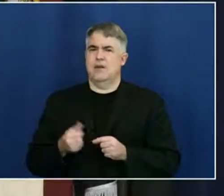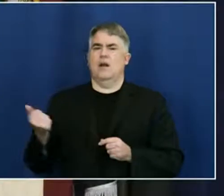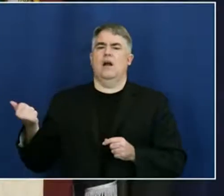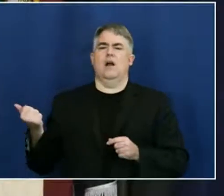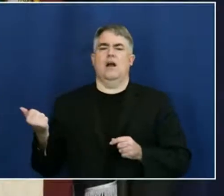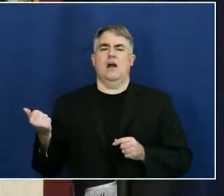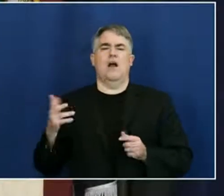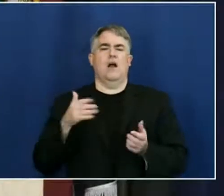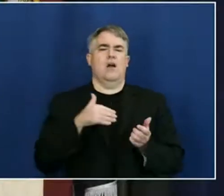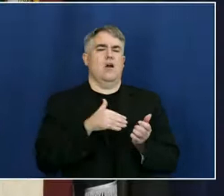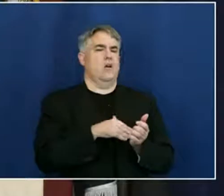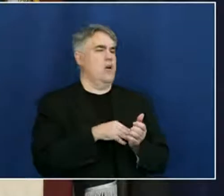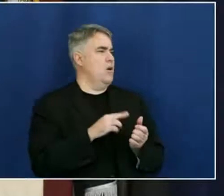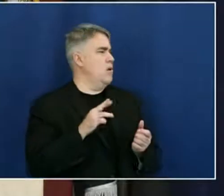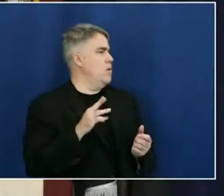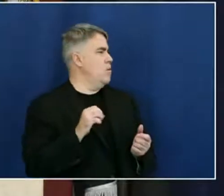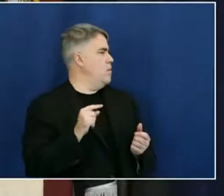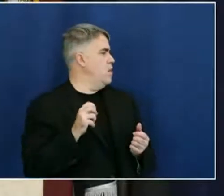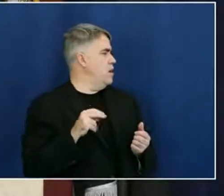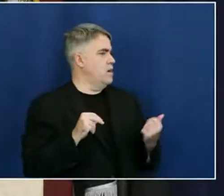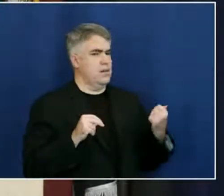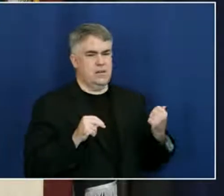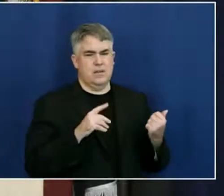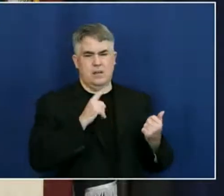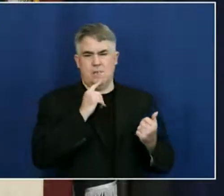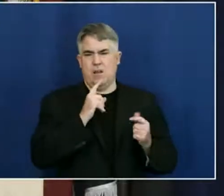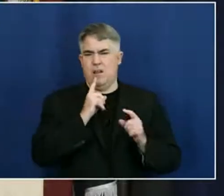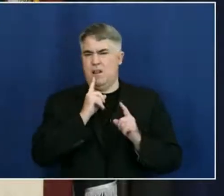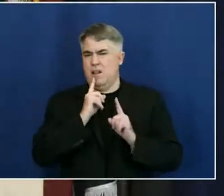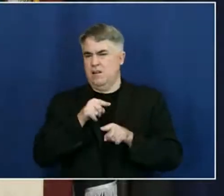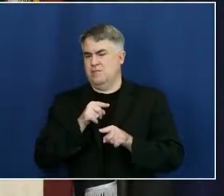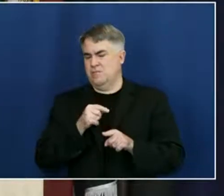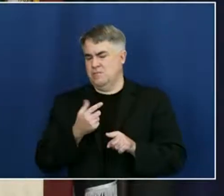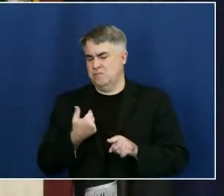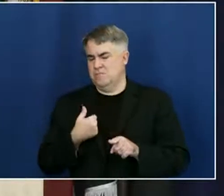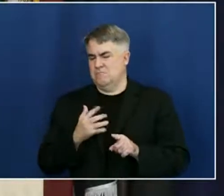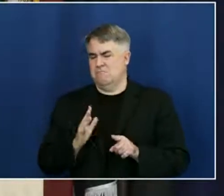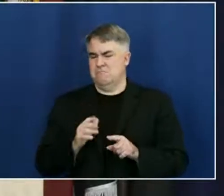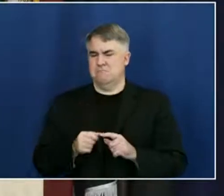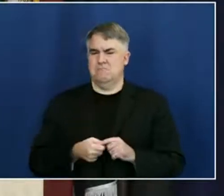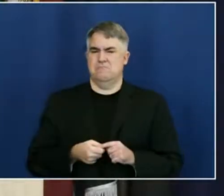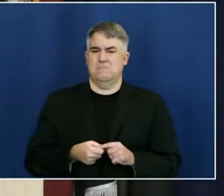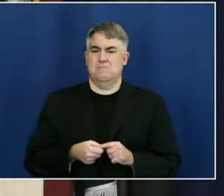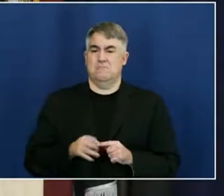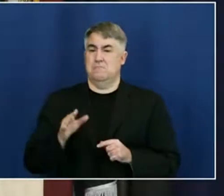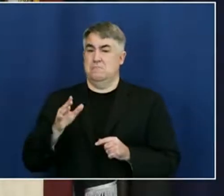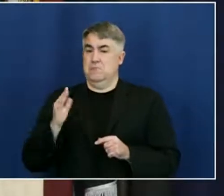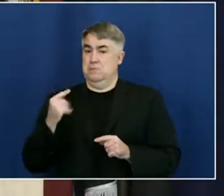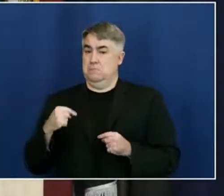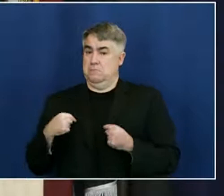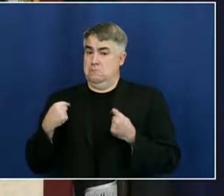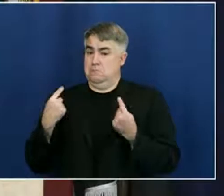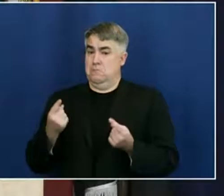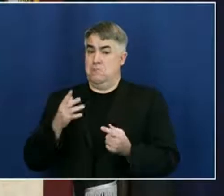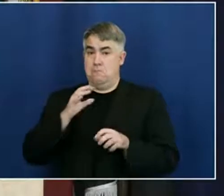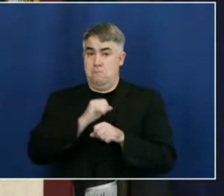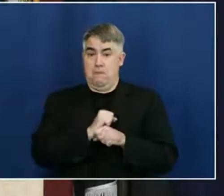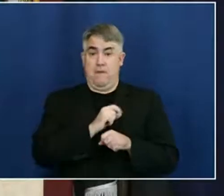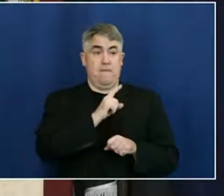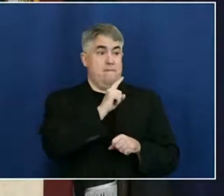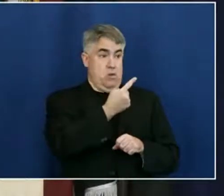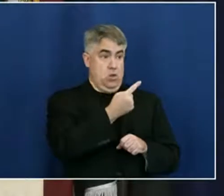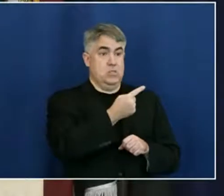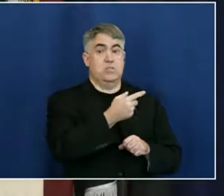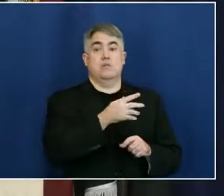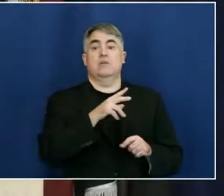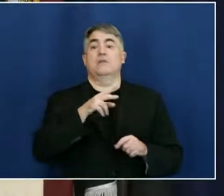Dr. Wooten tell you. To my general sense, Paul, the people they're able to schedule the second dose appointments